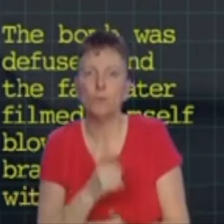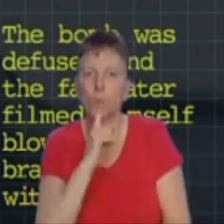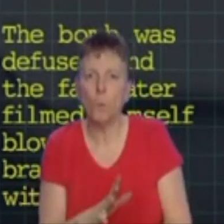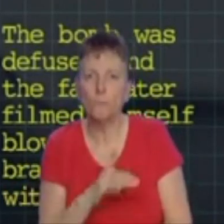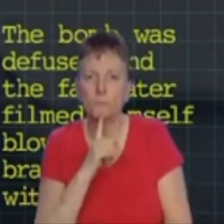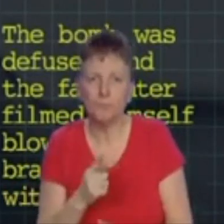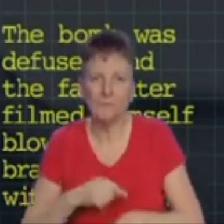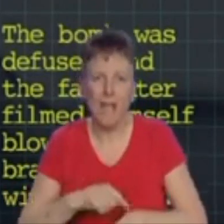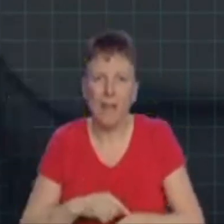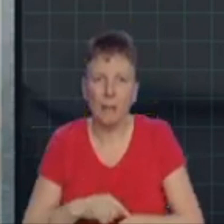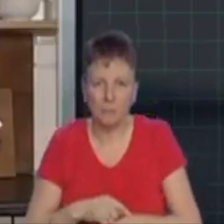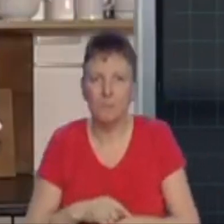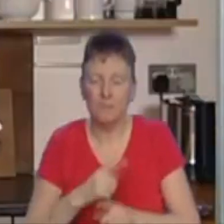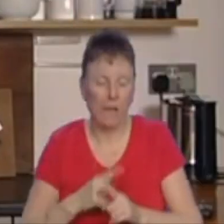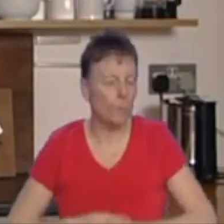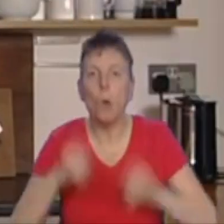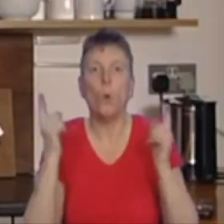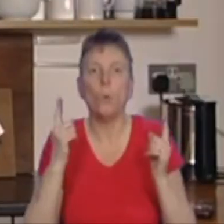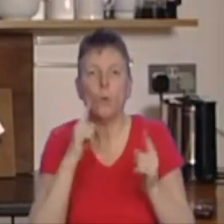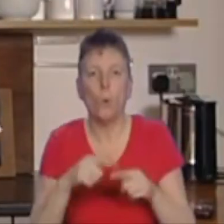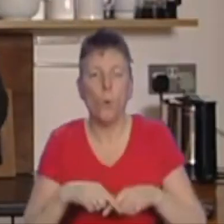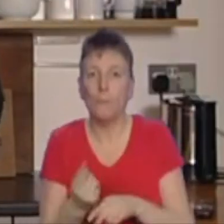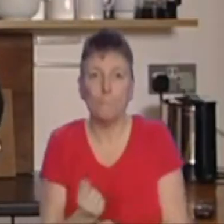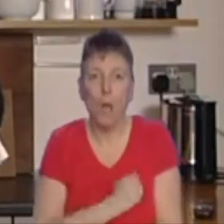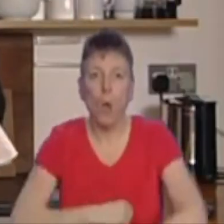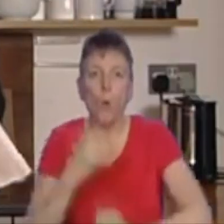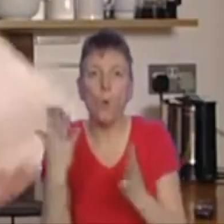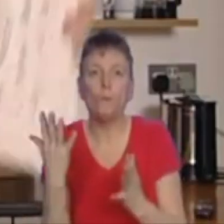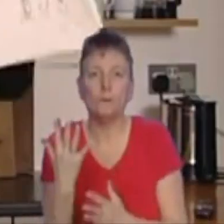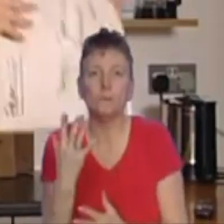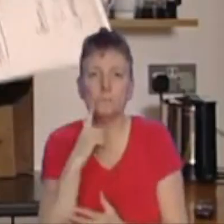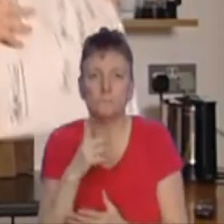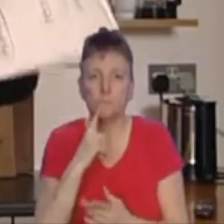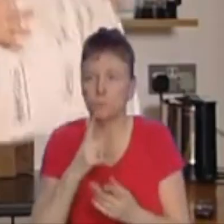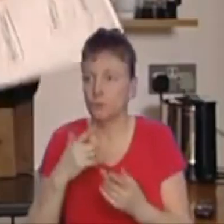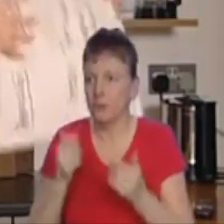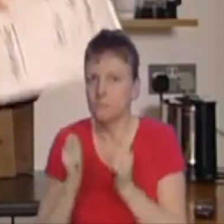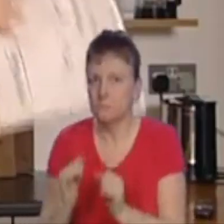it. Some homemade devices may slosh, though, when you shake them.